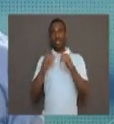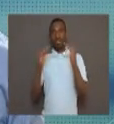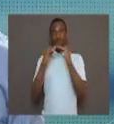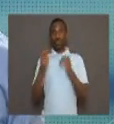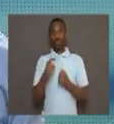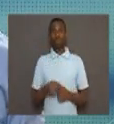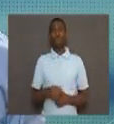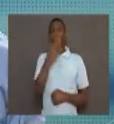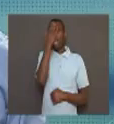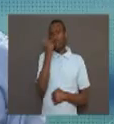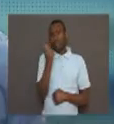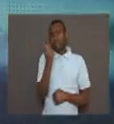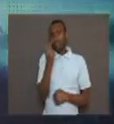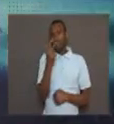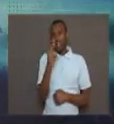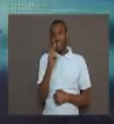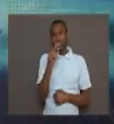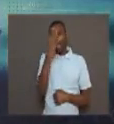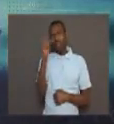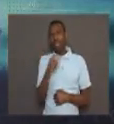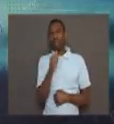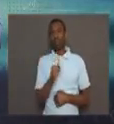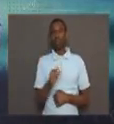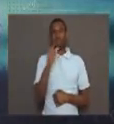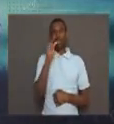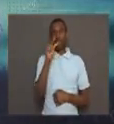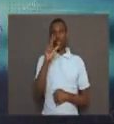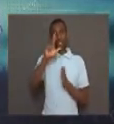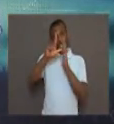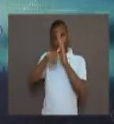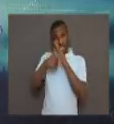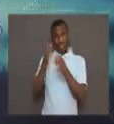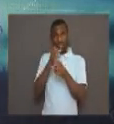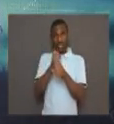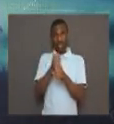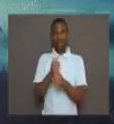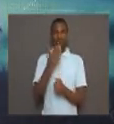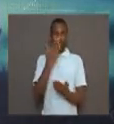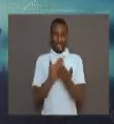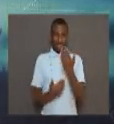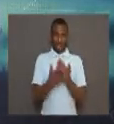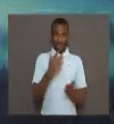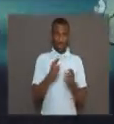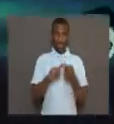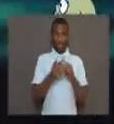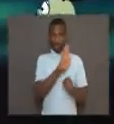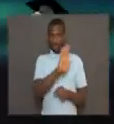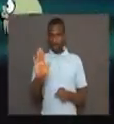Why or why not? Take a few minutes to discuss with your classmates.